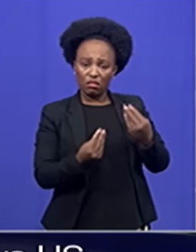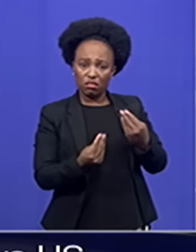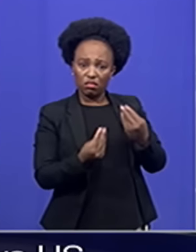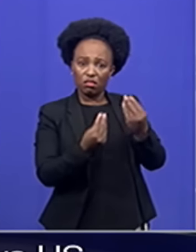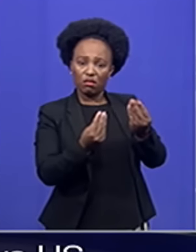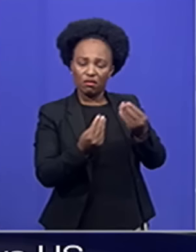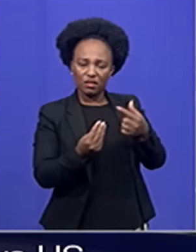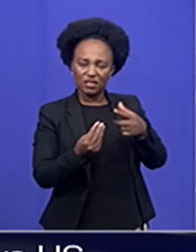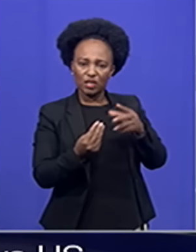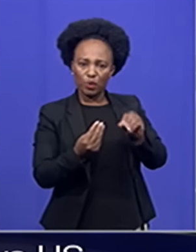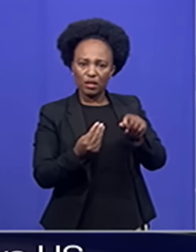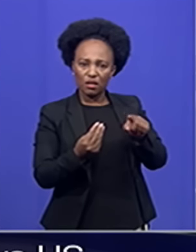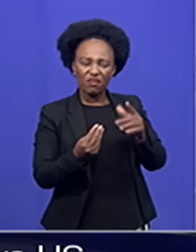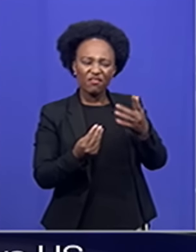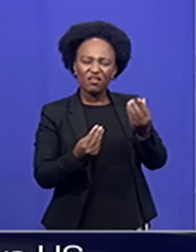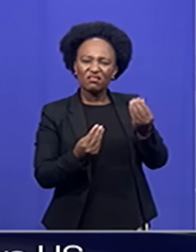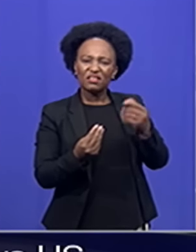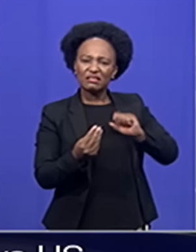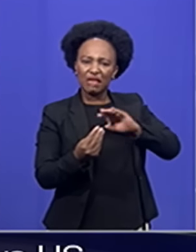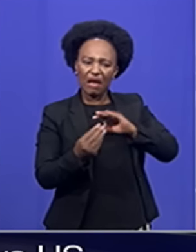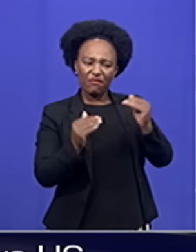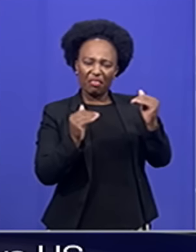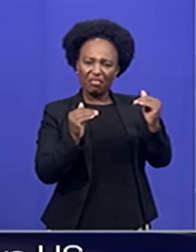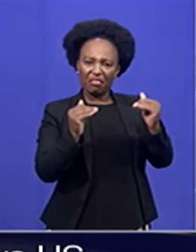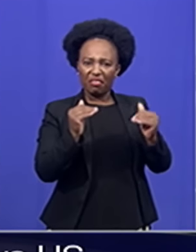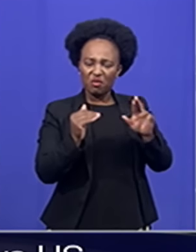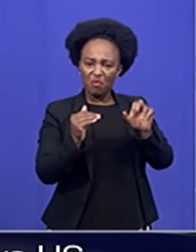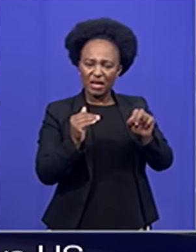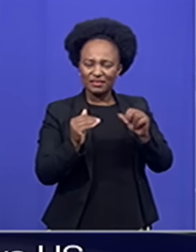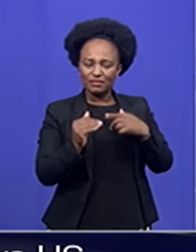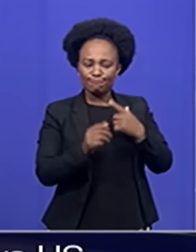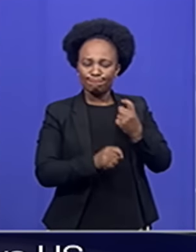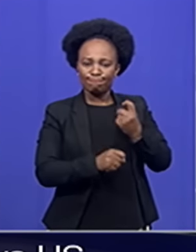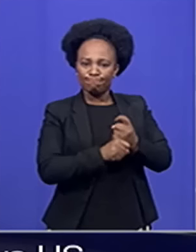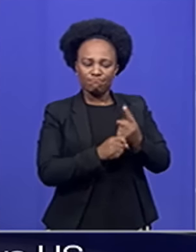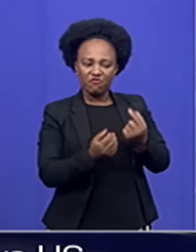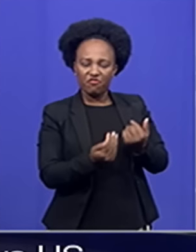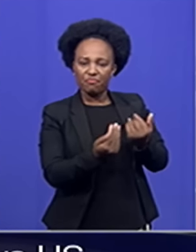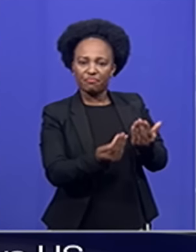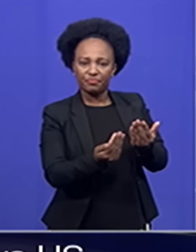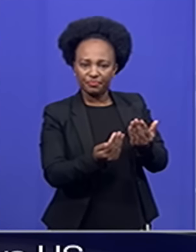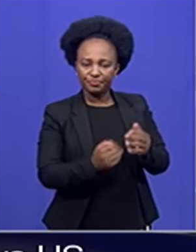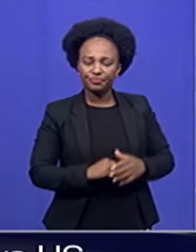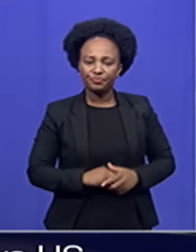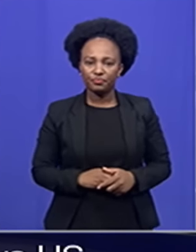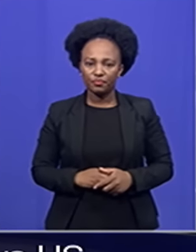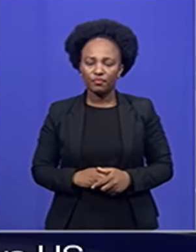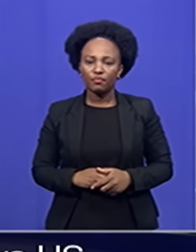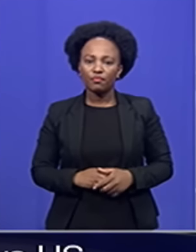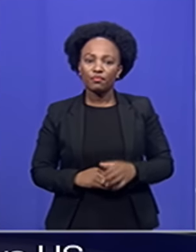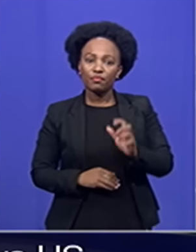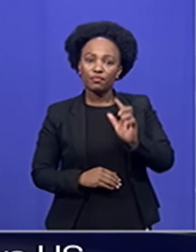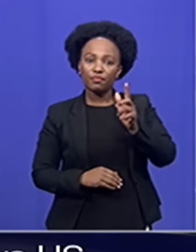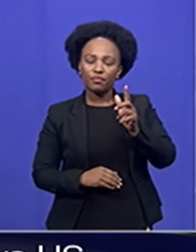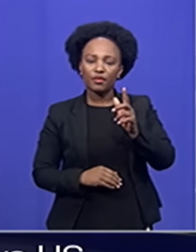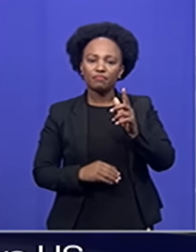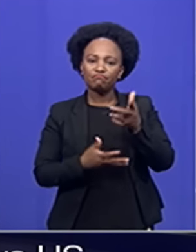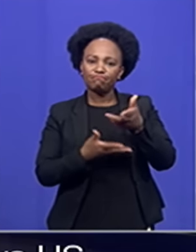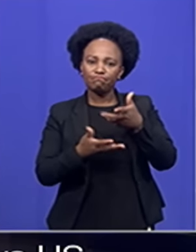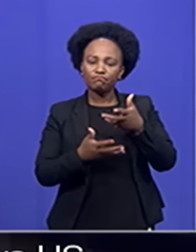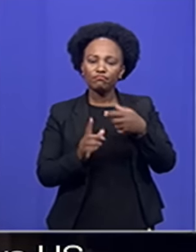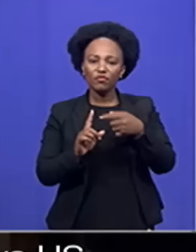bopresidente bja G20 go mohlankedi yo monnyane ka maemo wa botseta bja United States. Ge a bolela morago ga